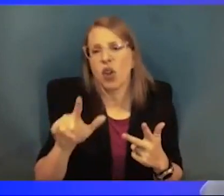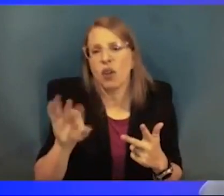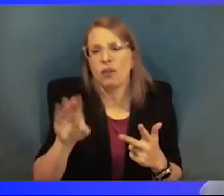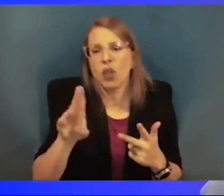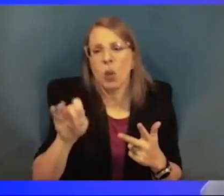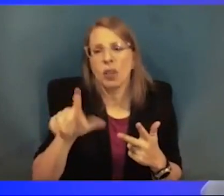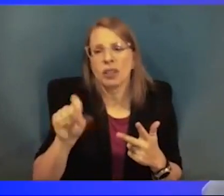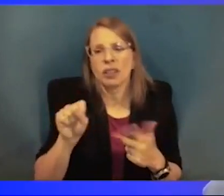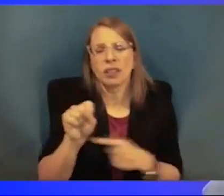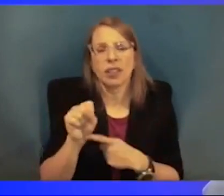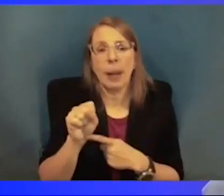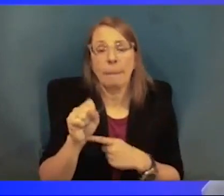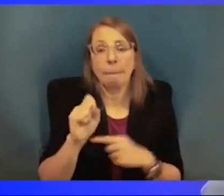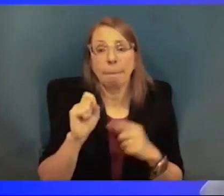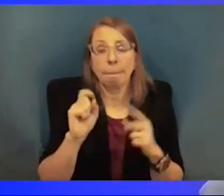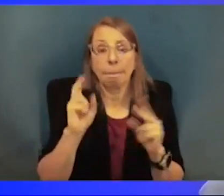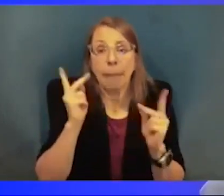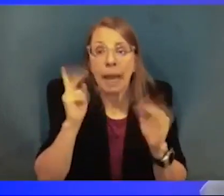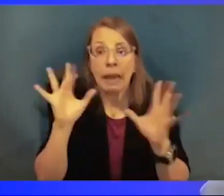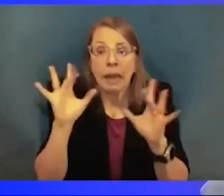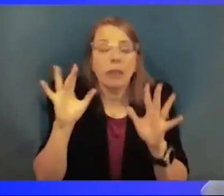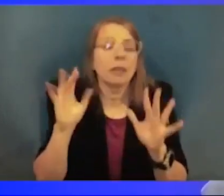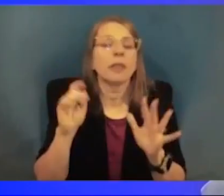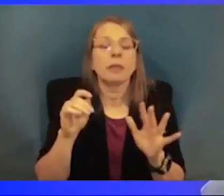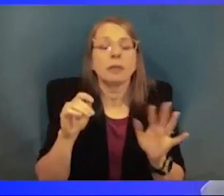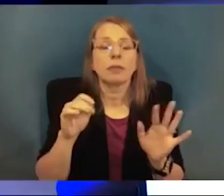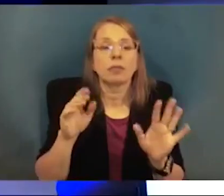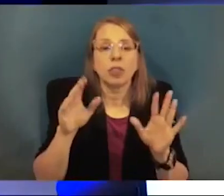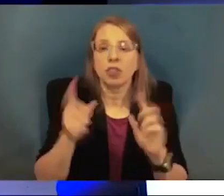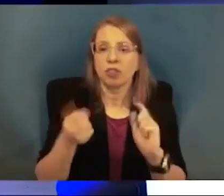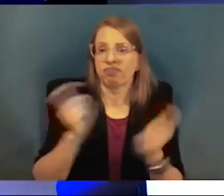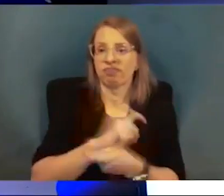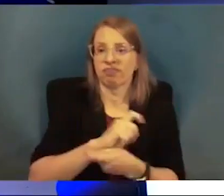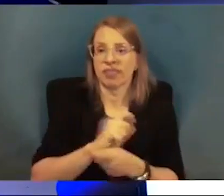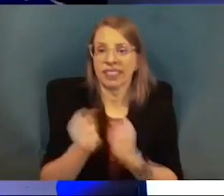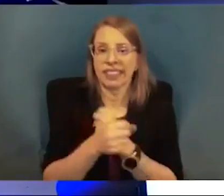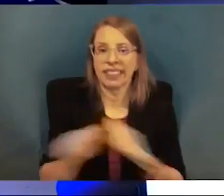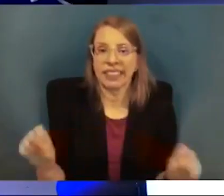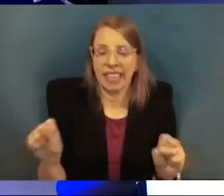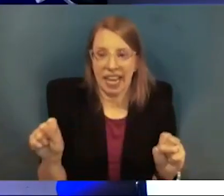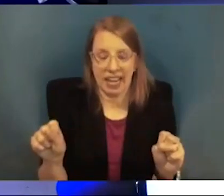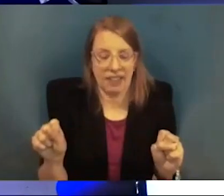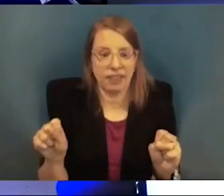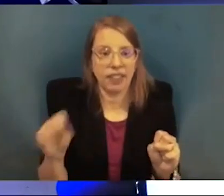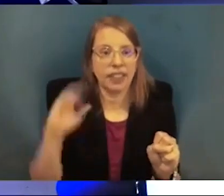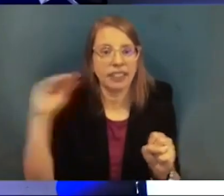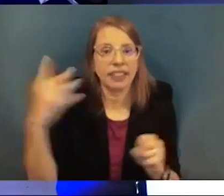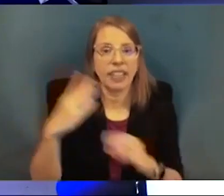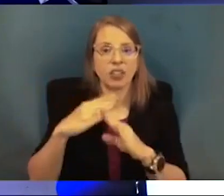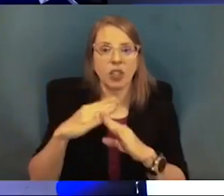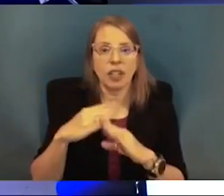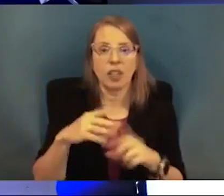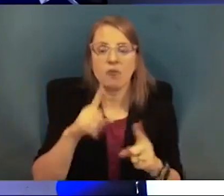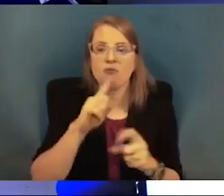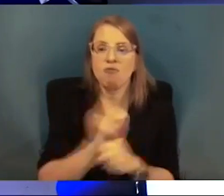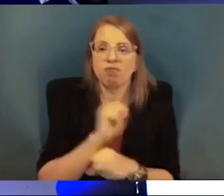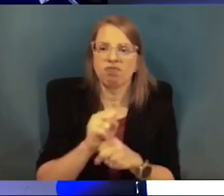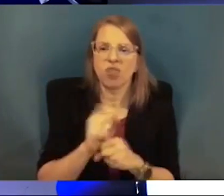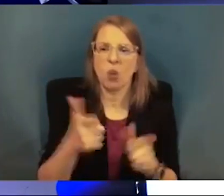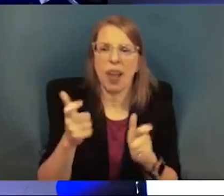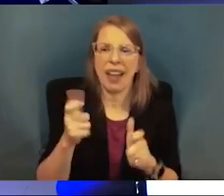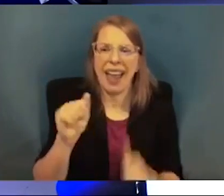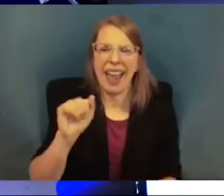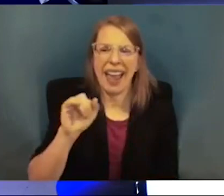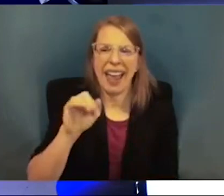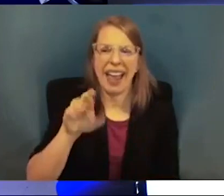to panic about. Just switch to a safe sunscreen and you'll be fine. Don't freak out. That's good advice. They get that. Also, really quick, aerosol, is that good? Because you're